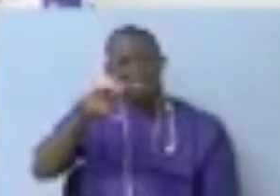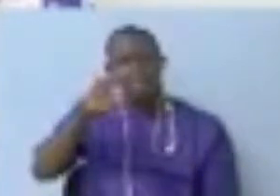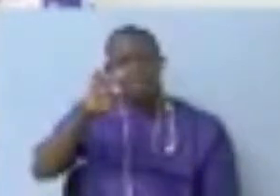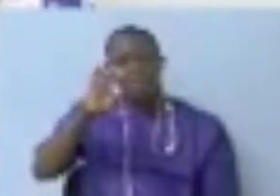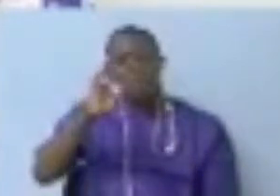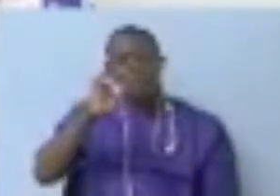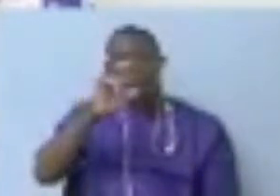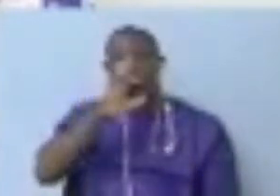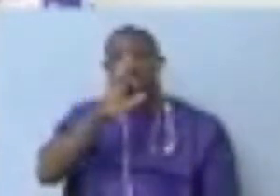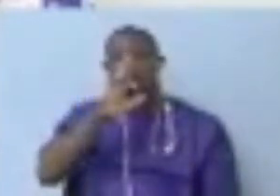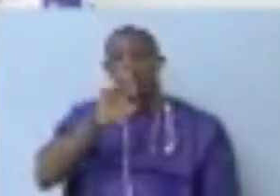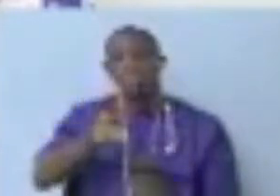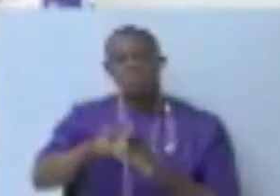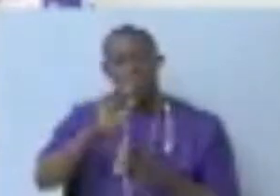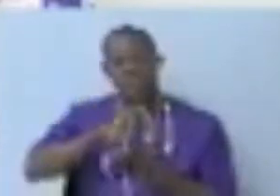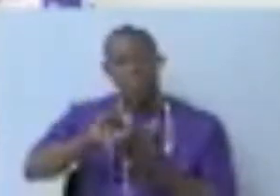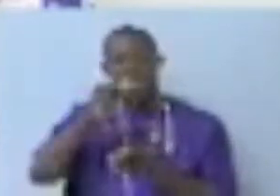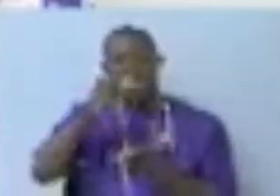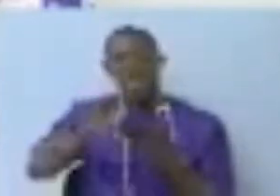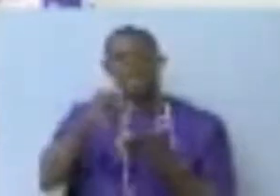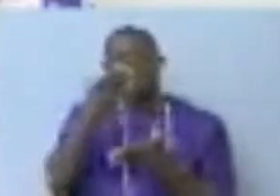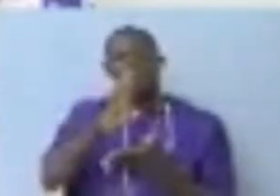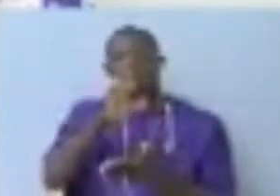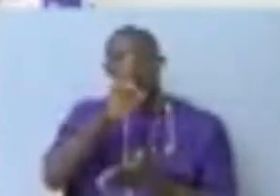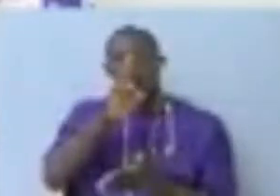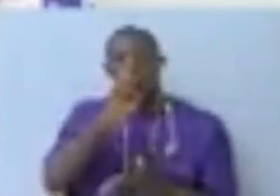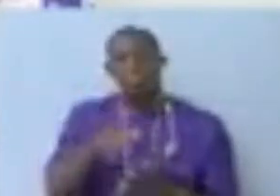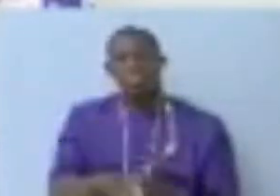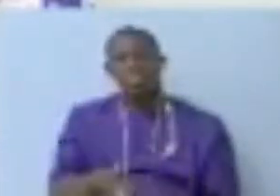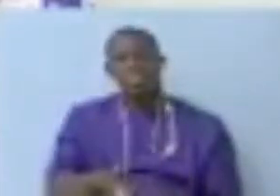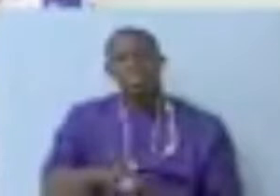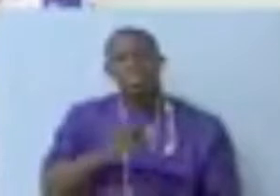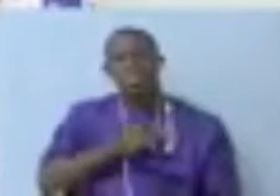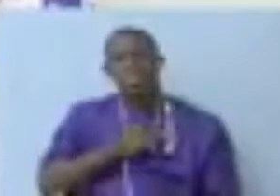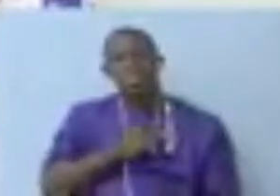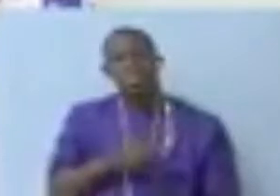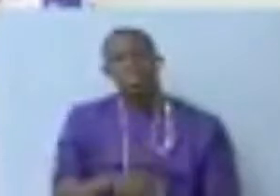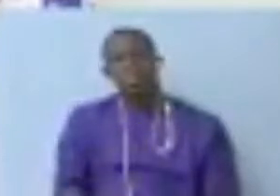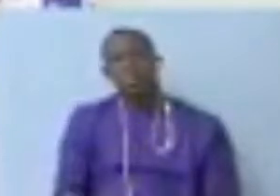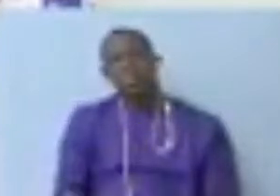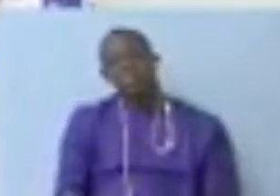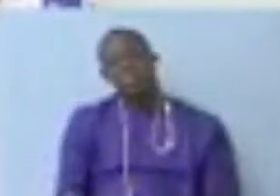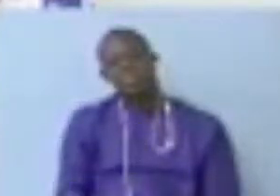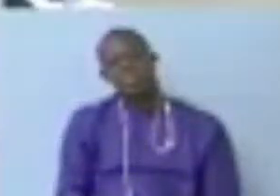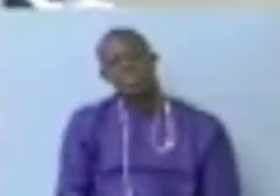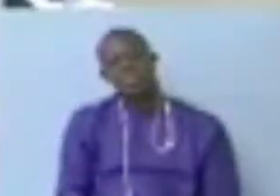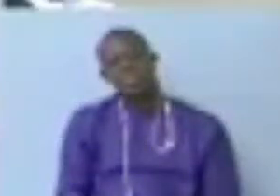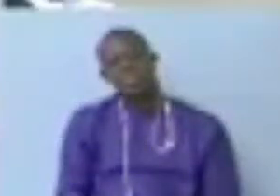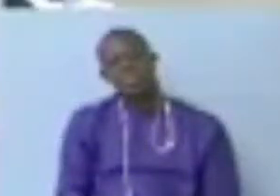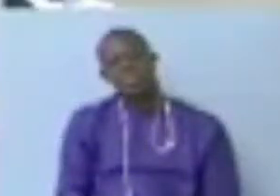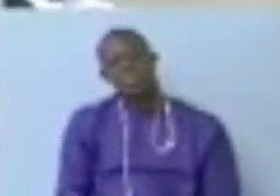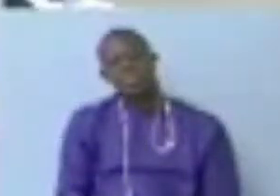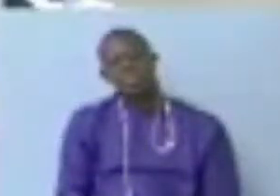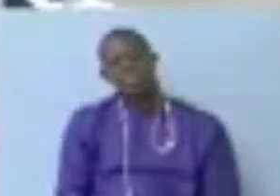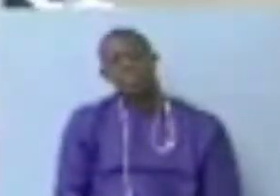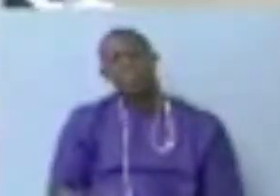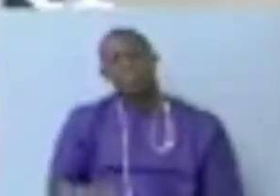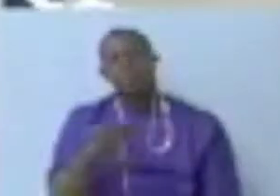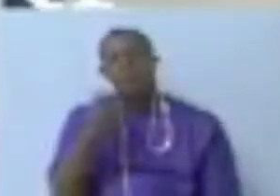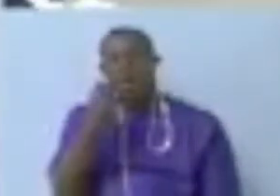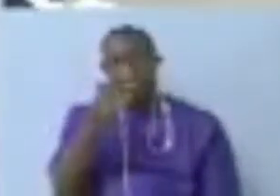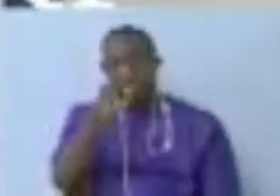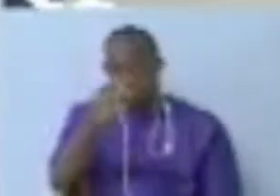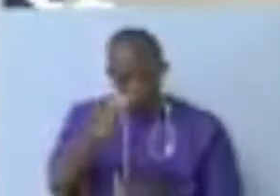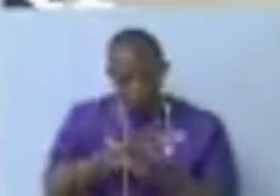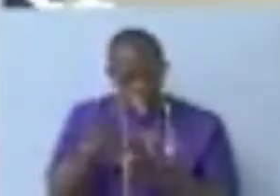emanate? He did not state. He only say PR/C/D. Have you ever seen this document?